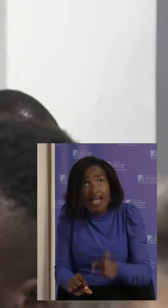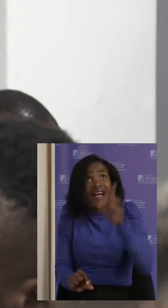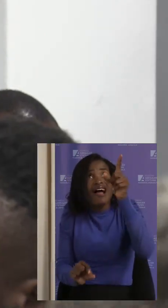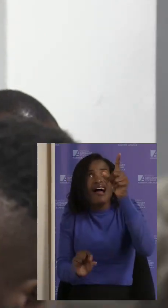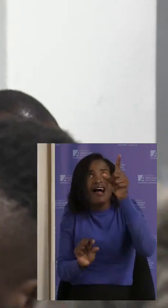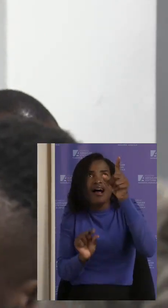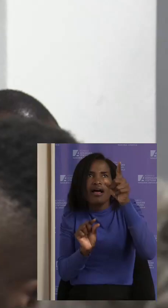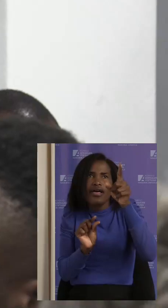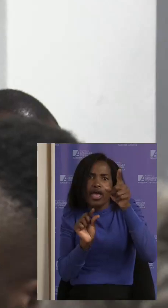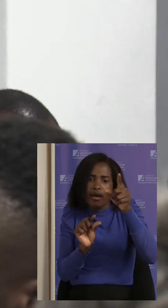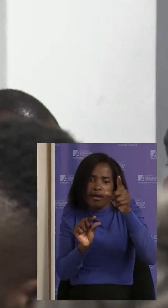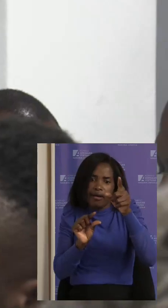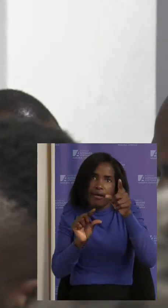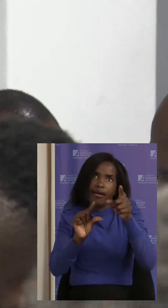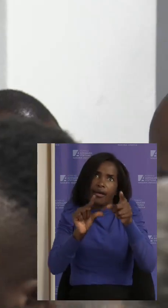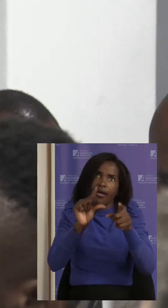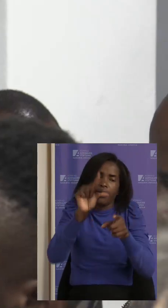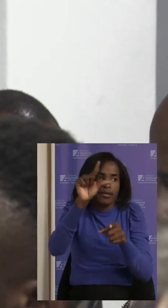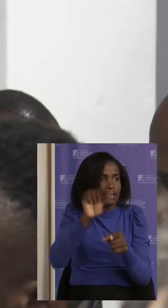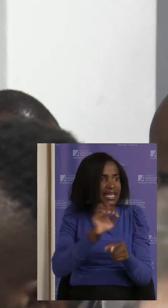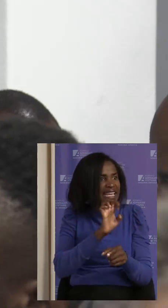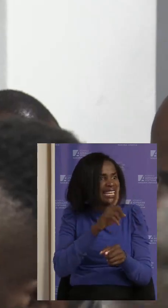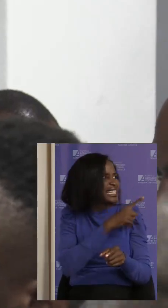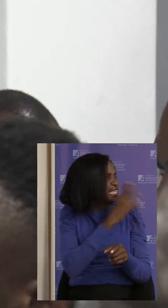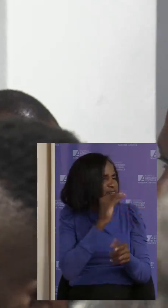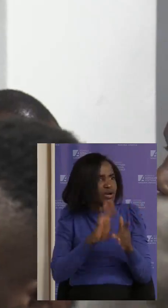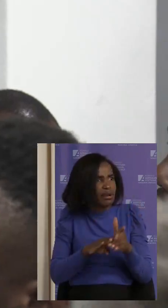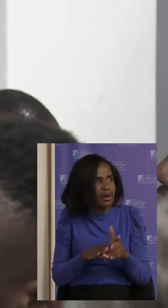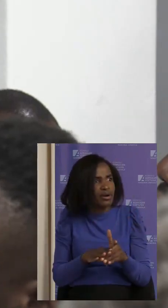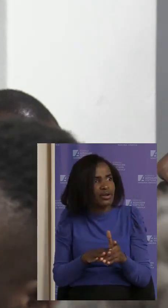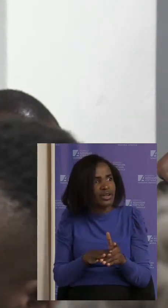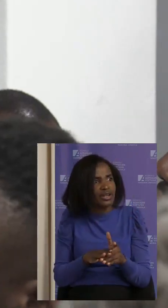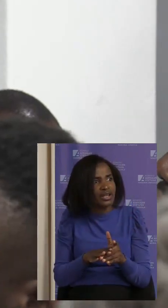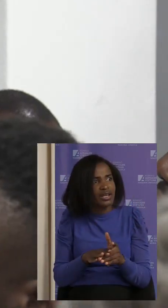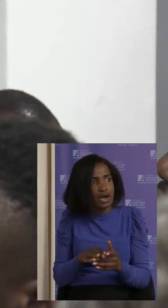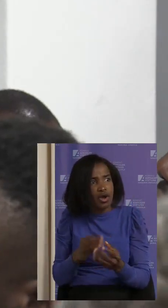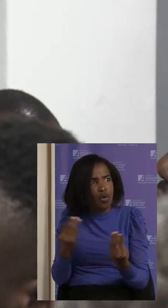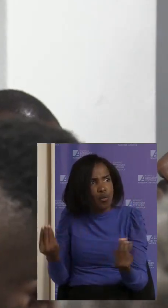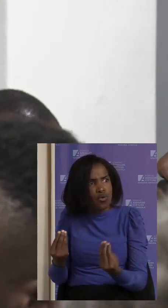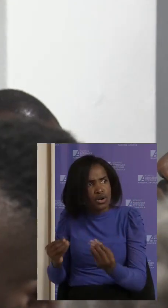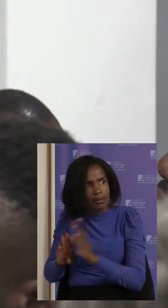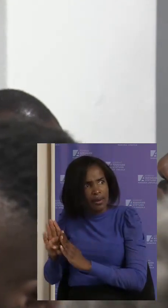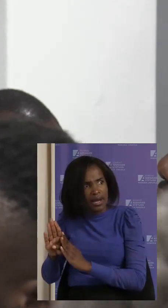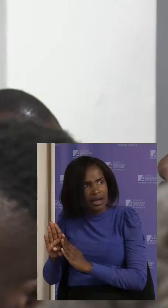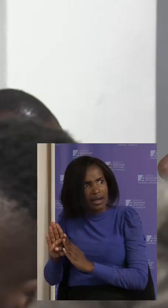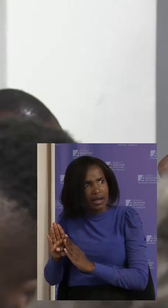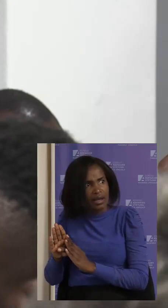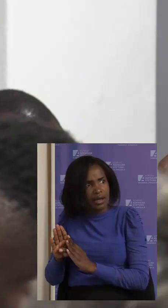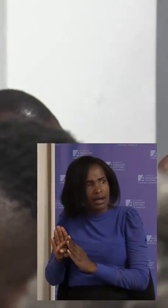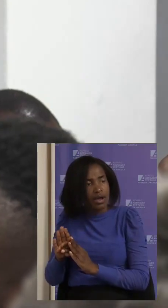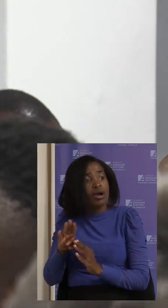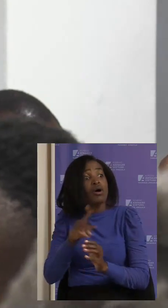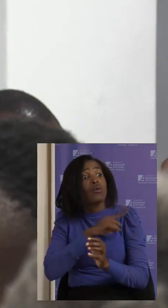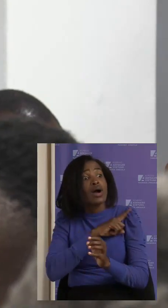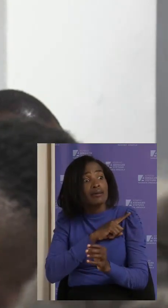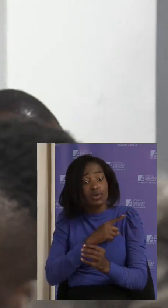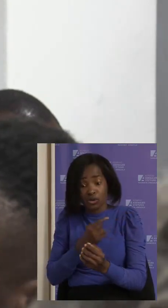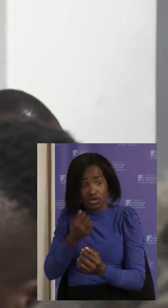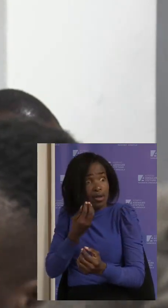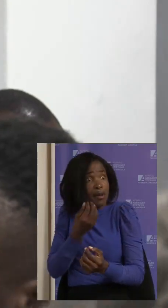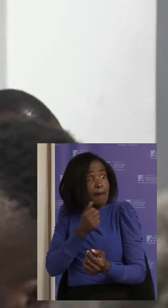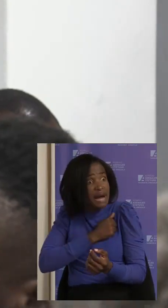when the ED spoke about the study, the kids who passed are the kids whose parents had money to send them to ECD.